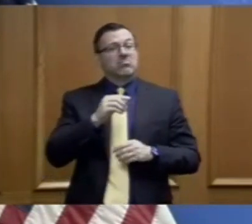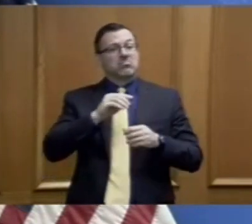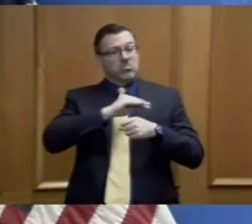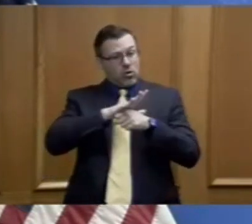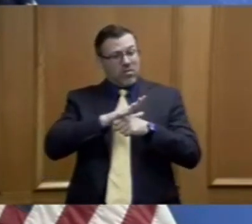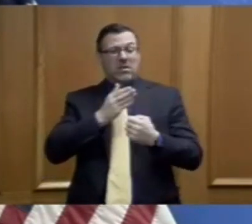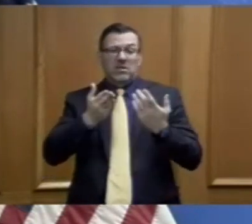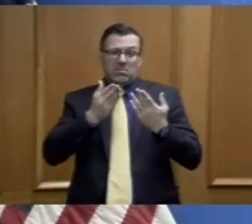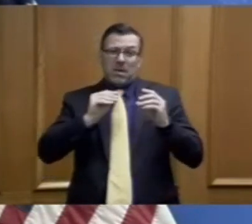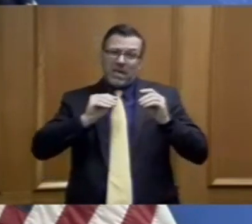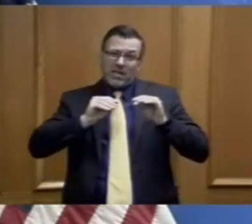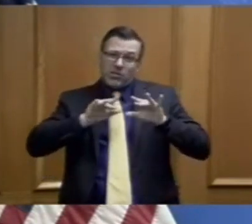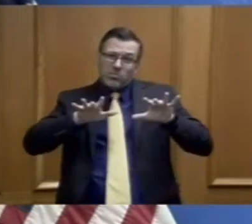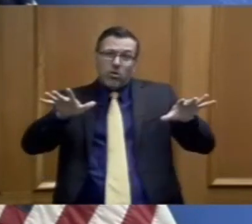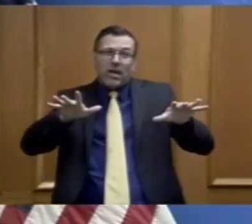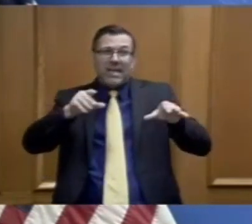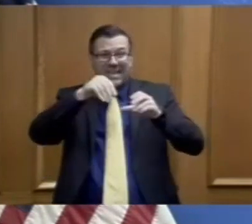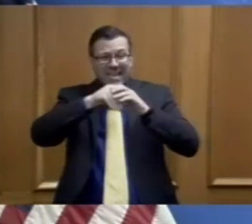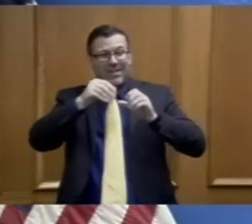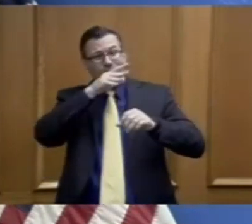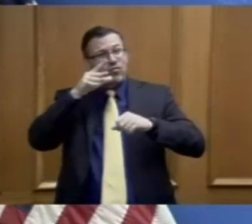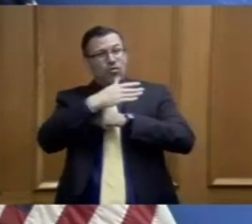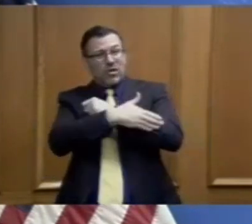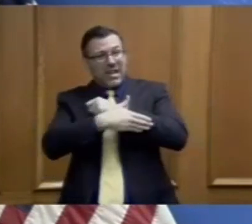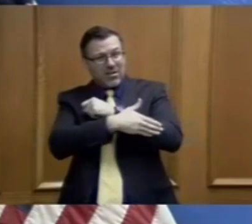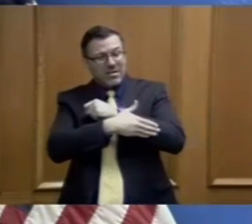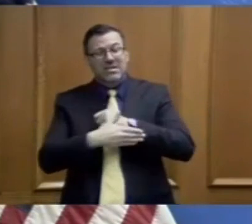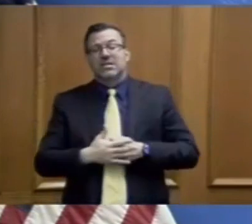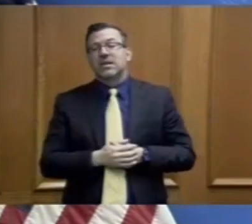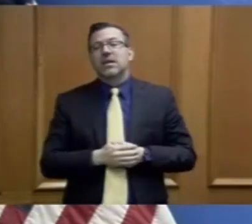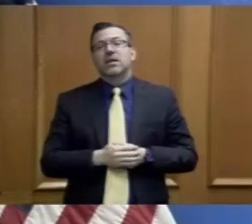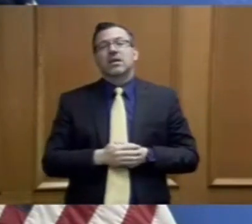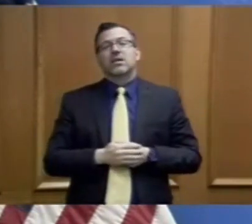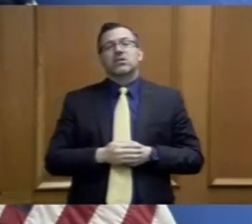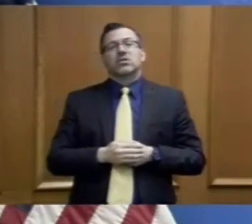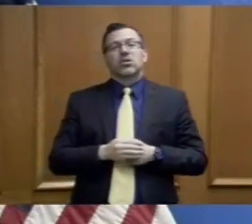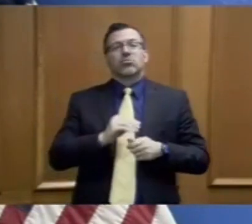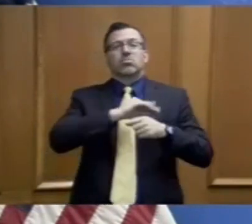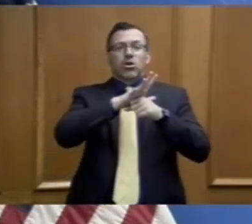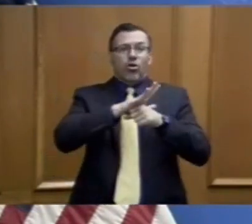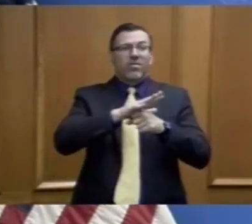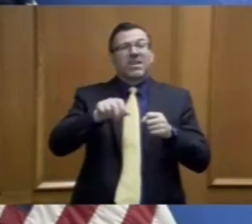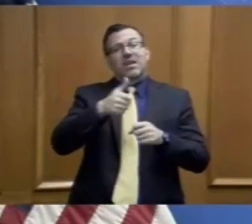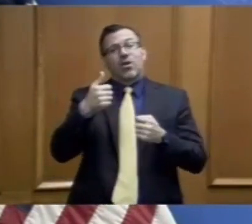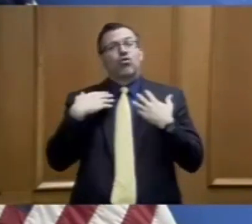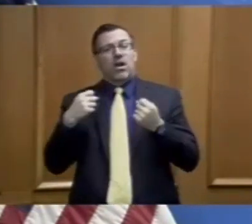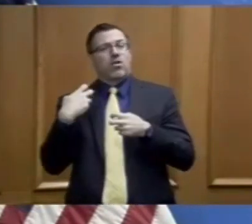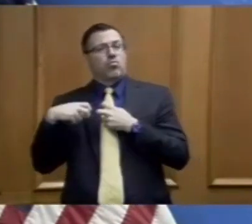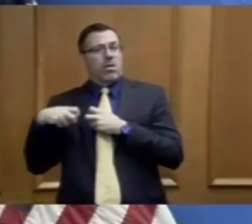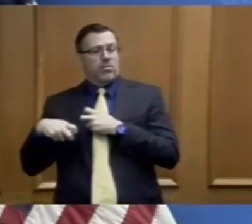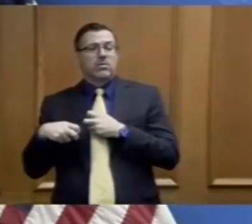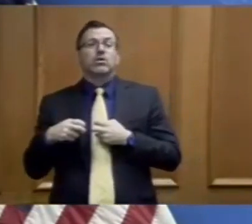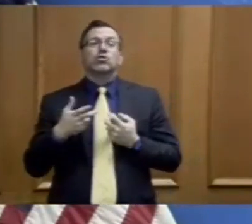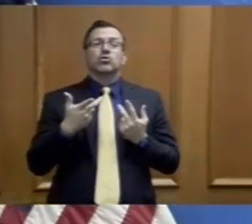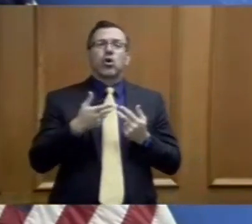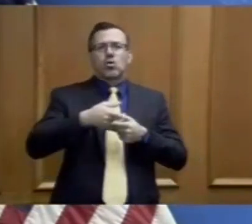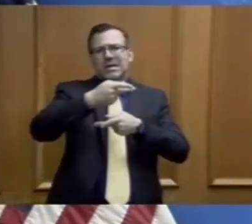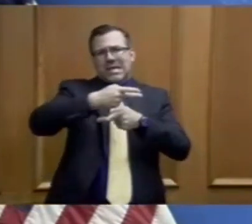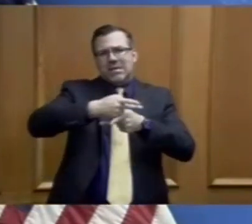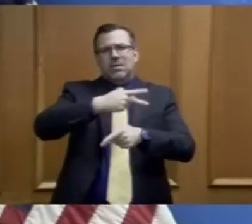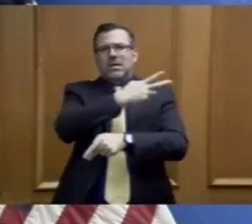communities for healthcare associated with COVID and other health-related issues as well. So keeping those hospitals